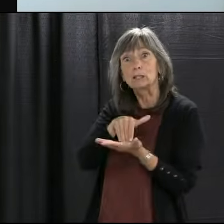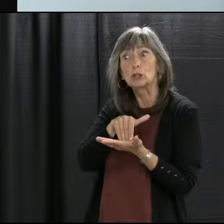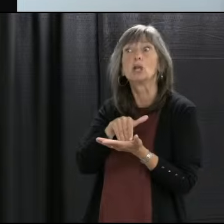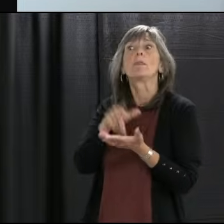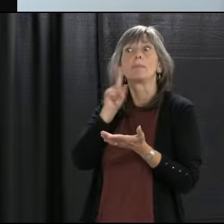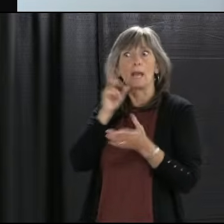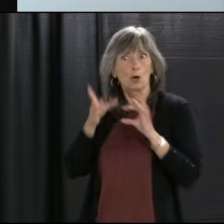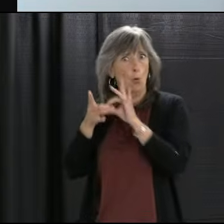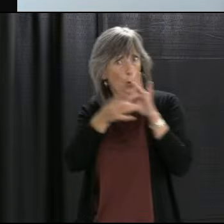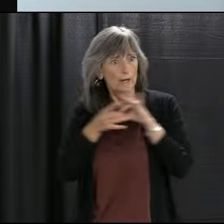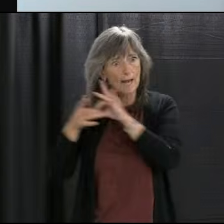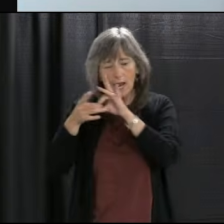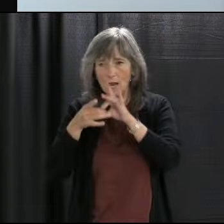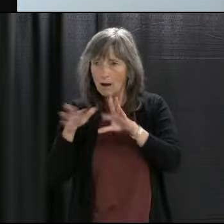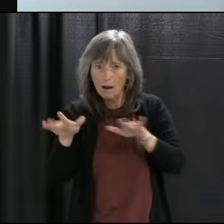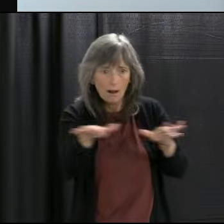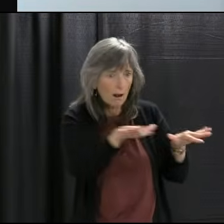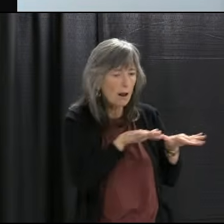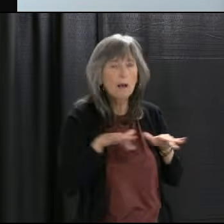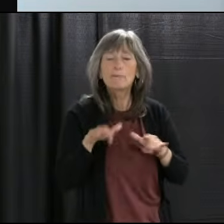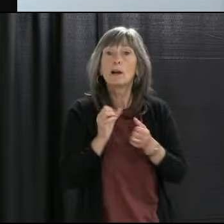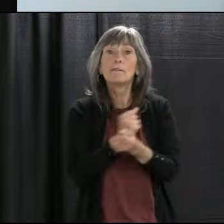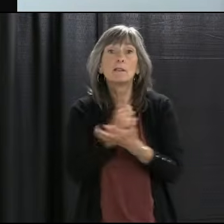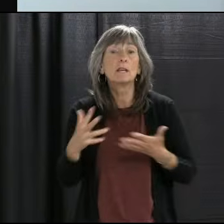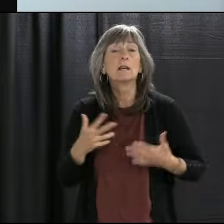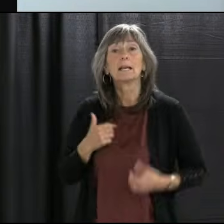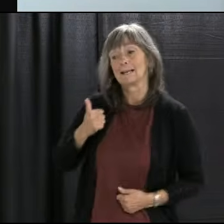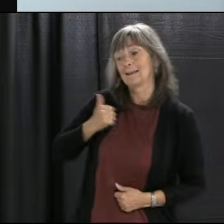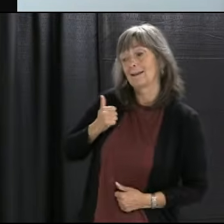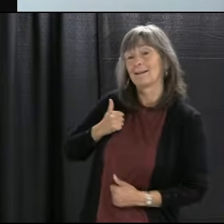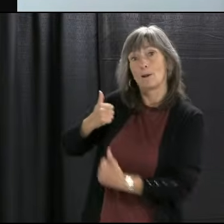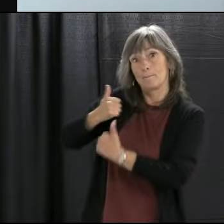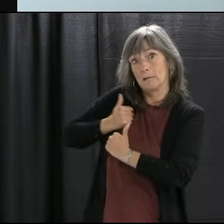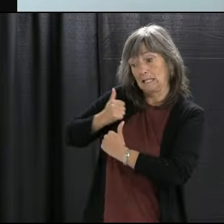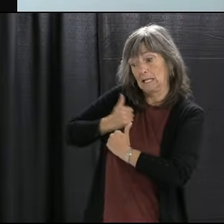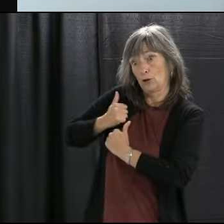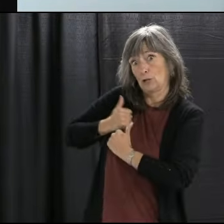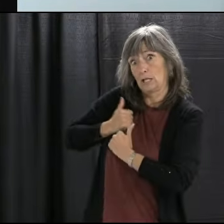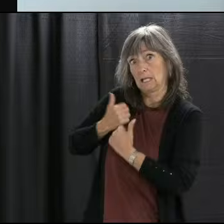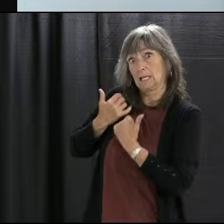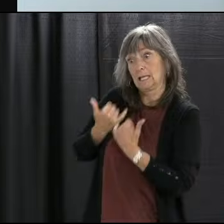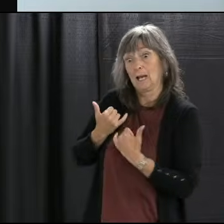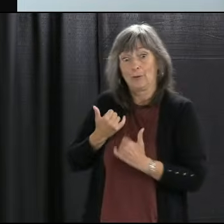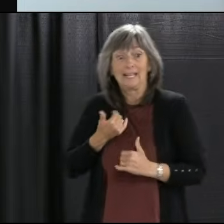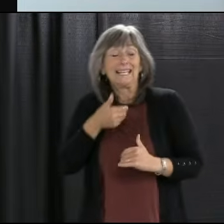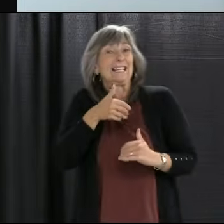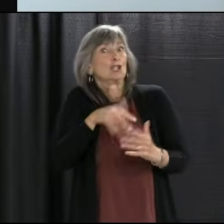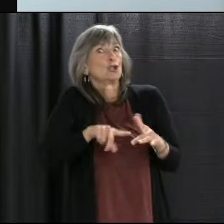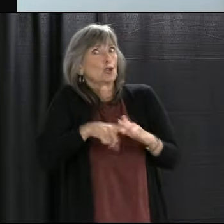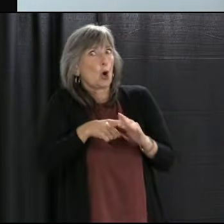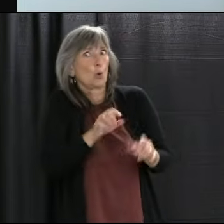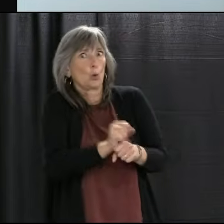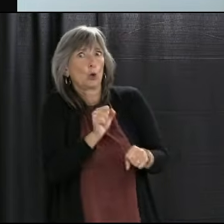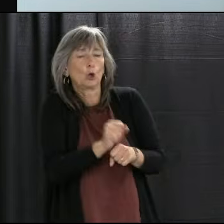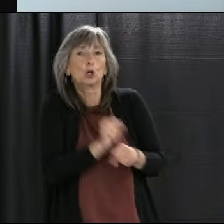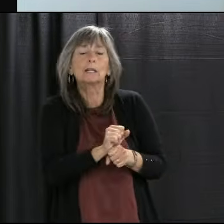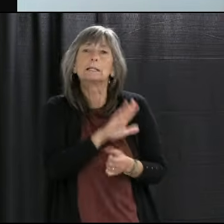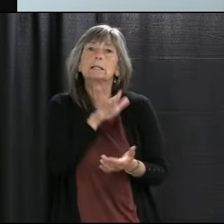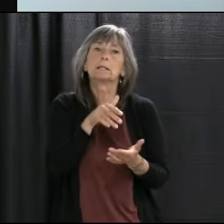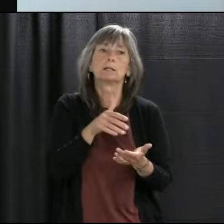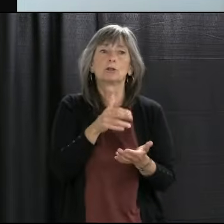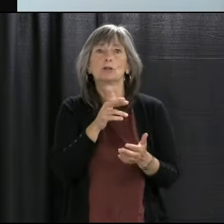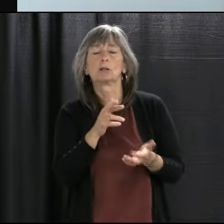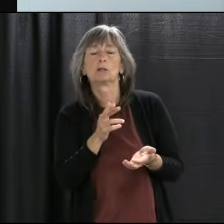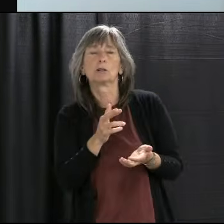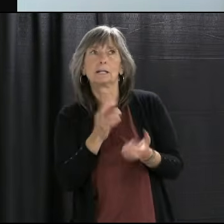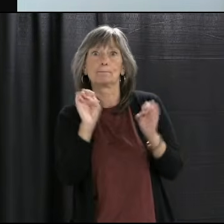situation. We have Canadian Armed Forces military personnel in there now as part of the initial